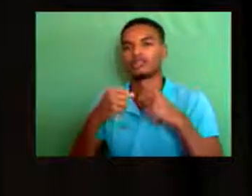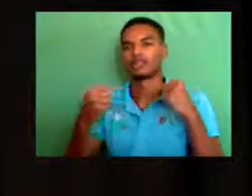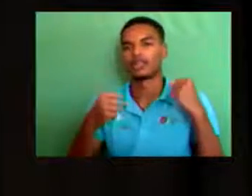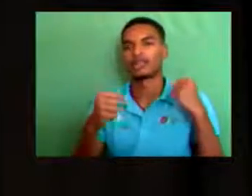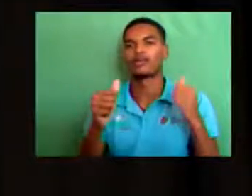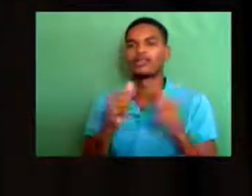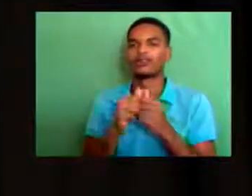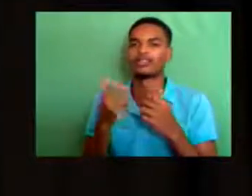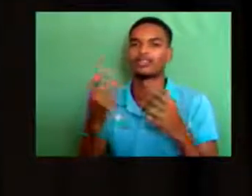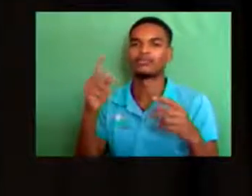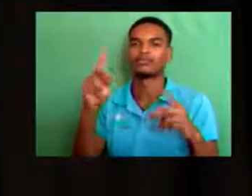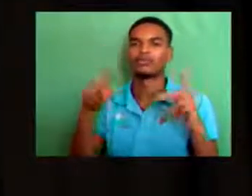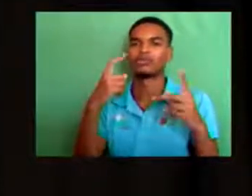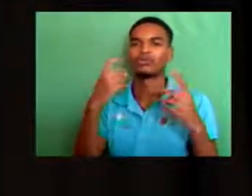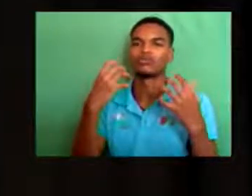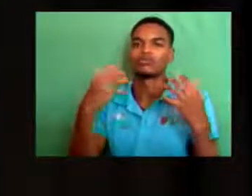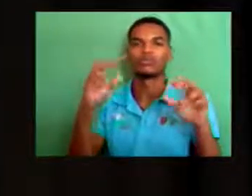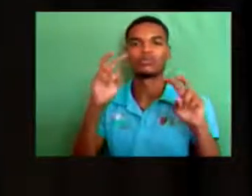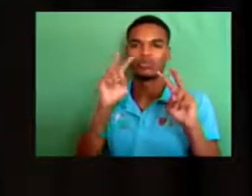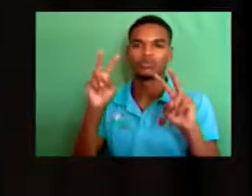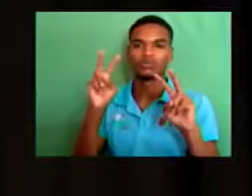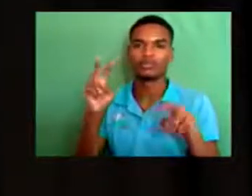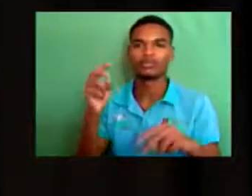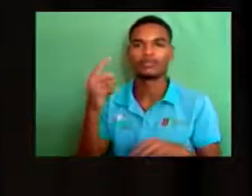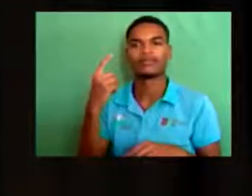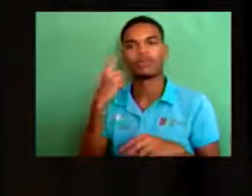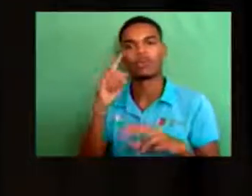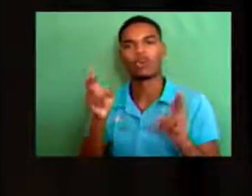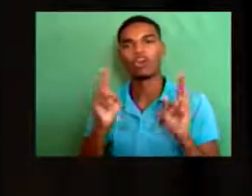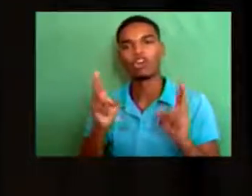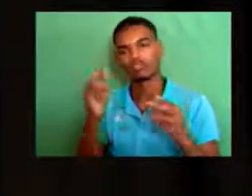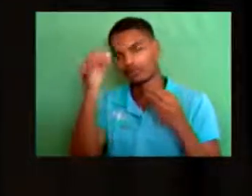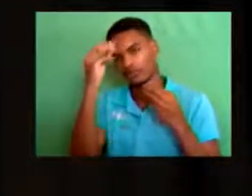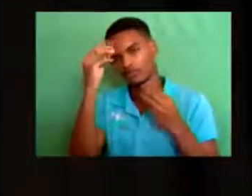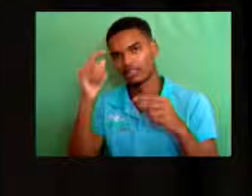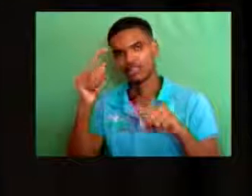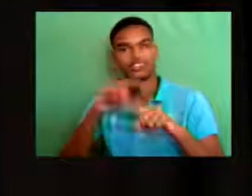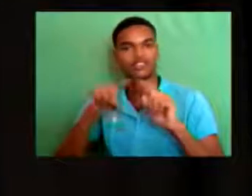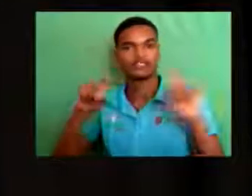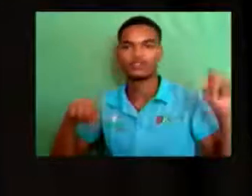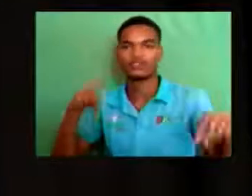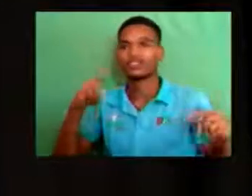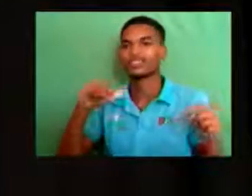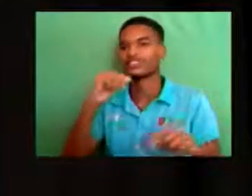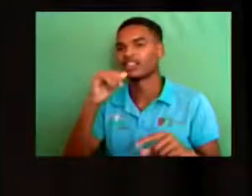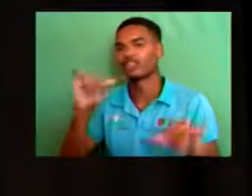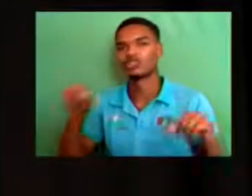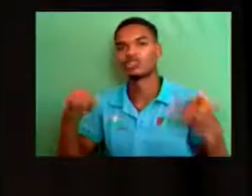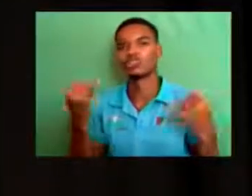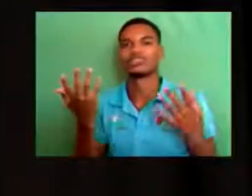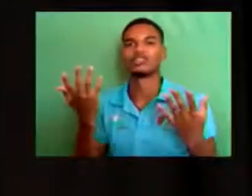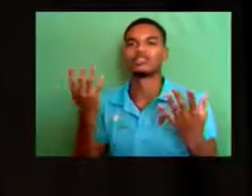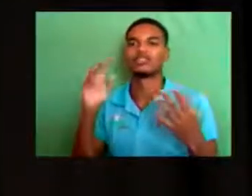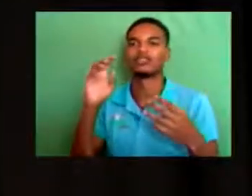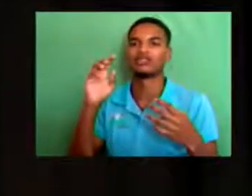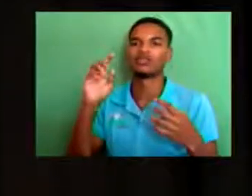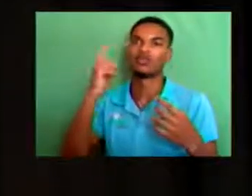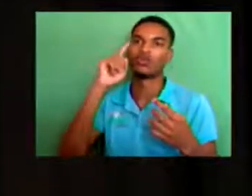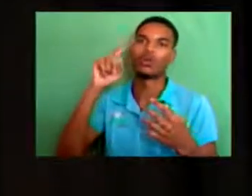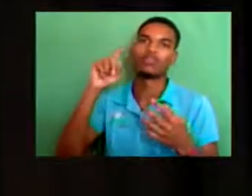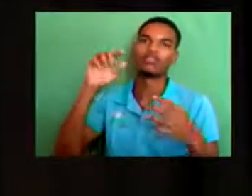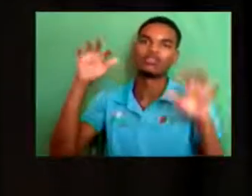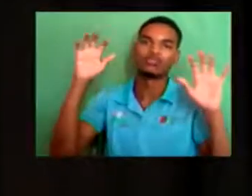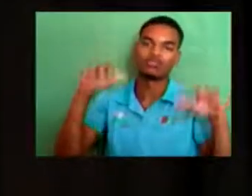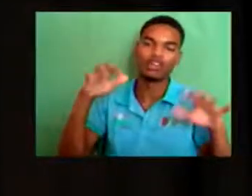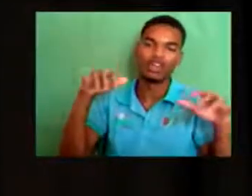viewing audience for urgent information of all types, not just the classic disaster scenario, but urgent